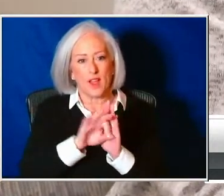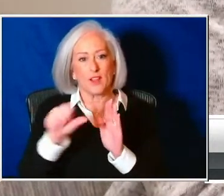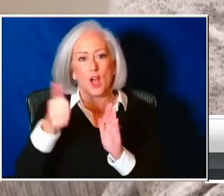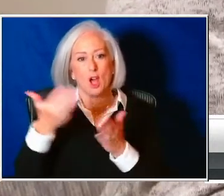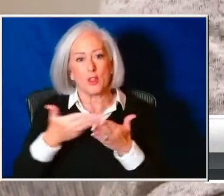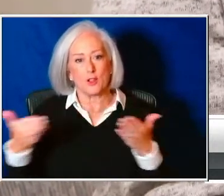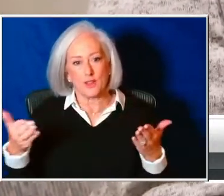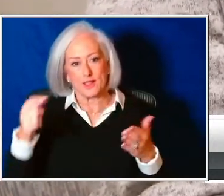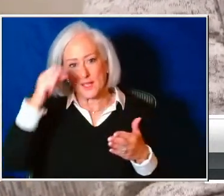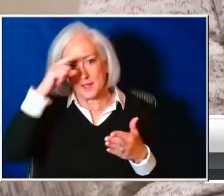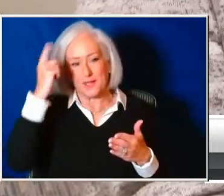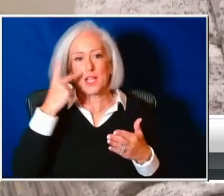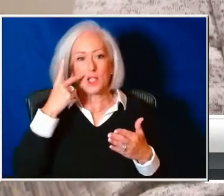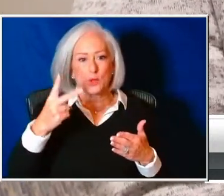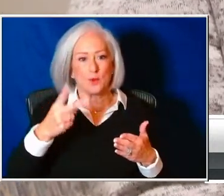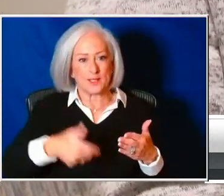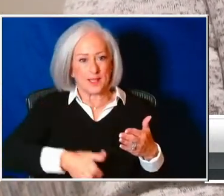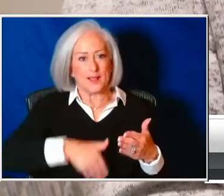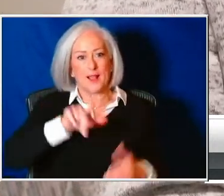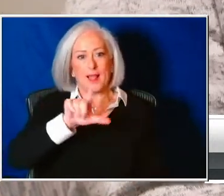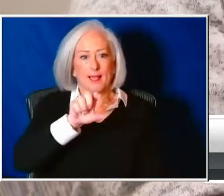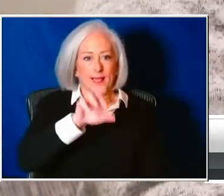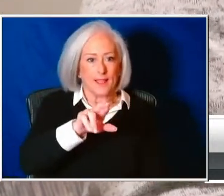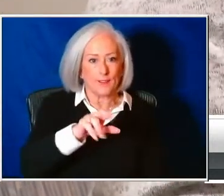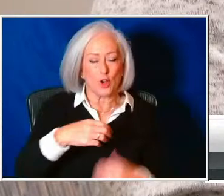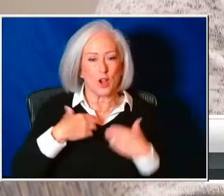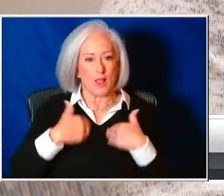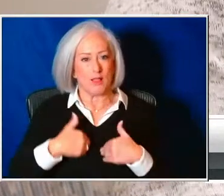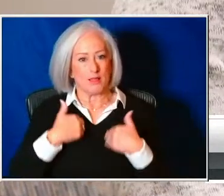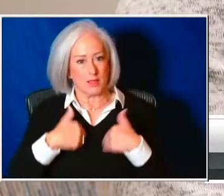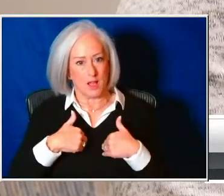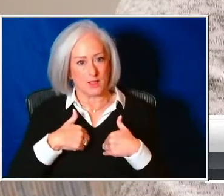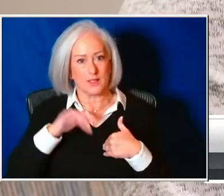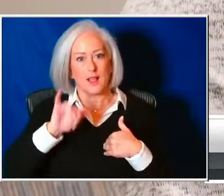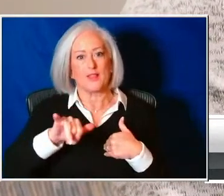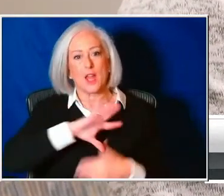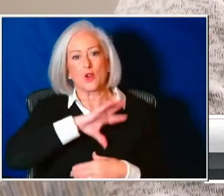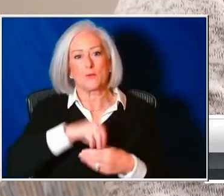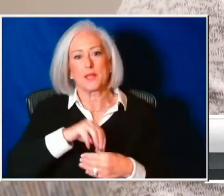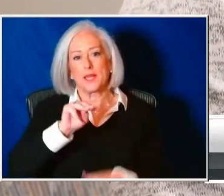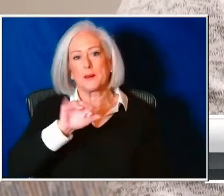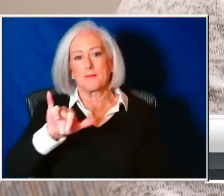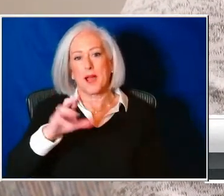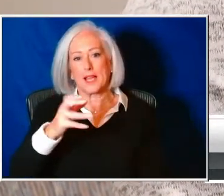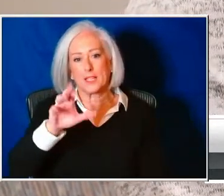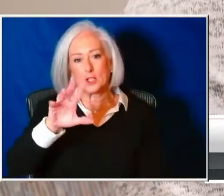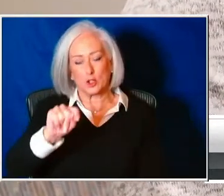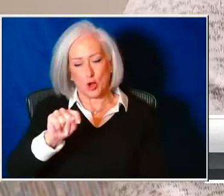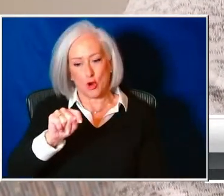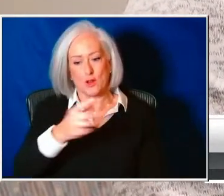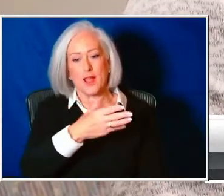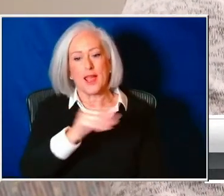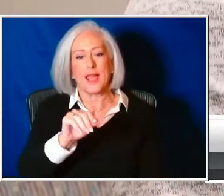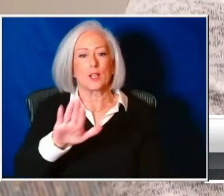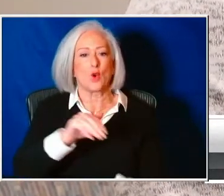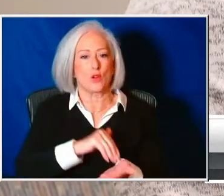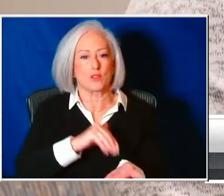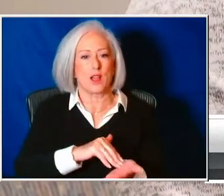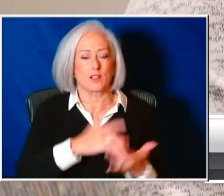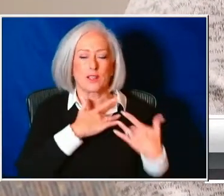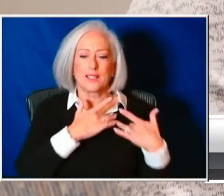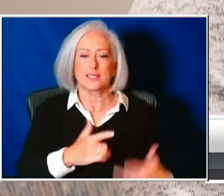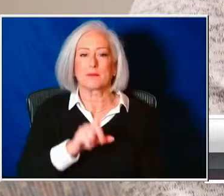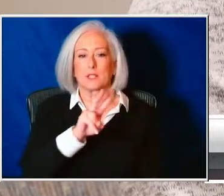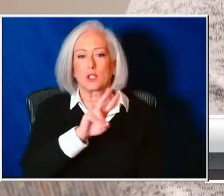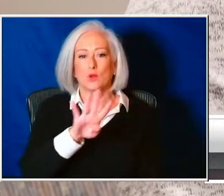see parts of the liver or the lungs. So that'll be in your MyChart and to your provider. It usually takes about 24 to 48 hours